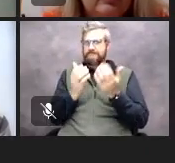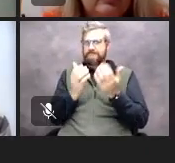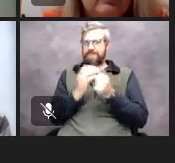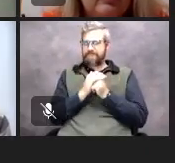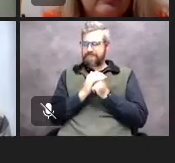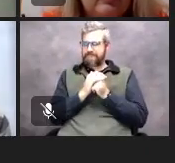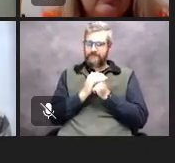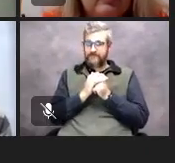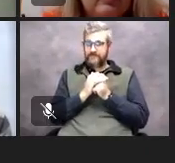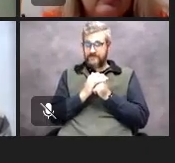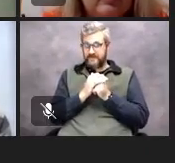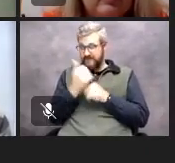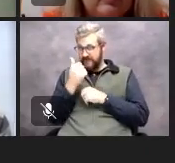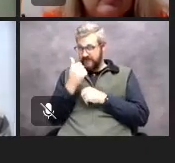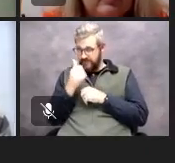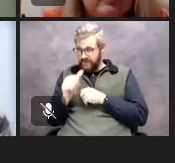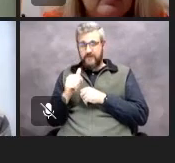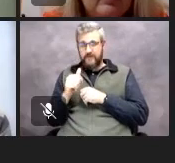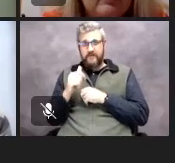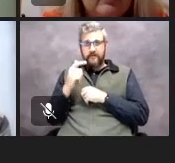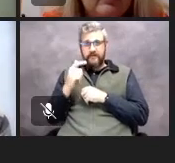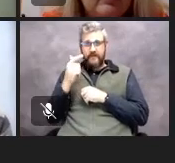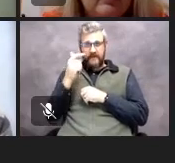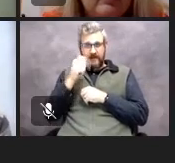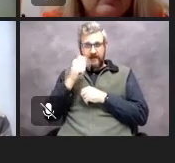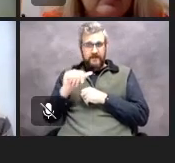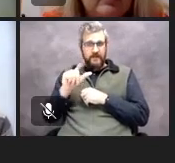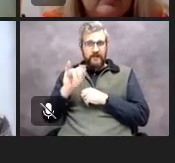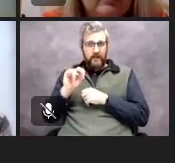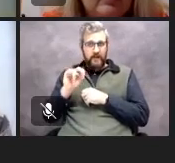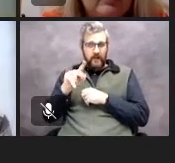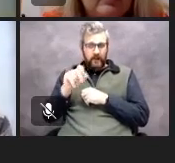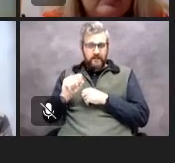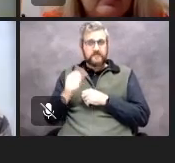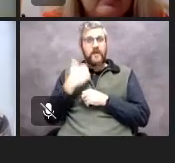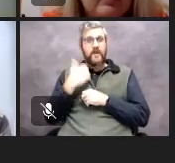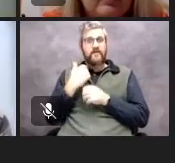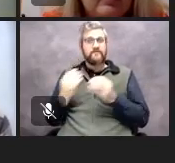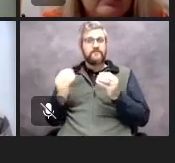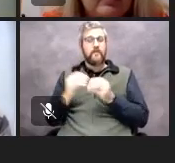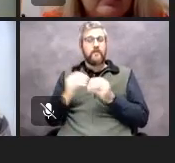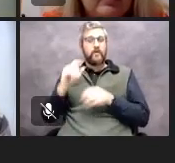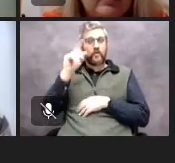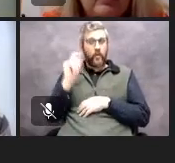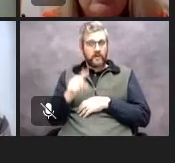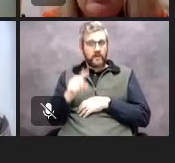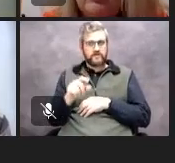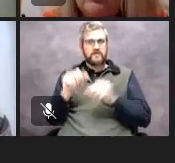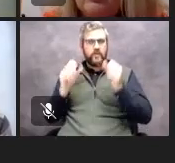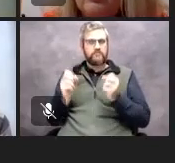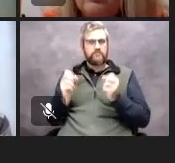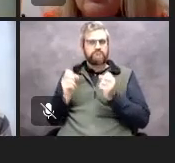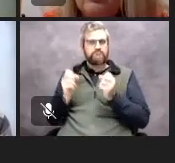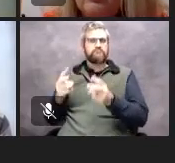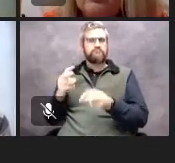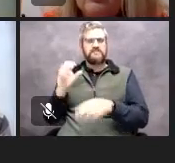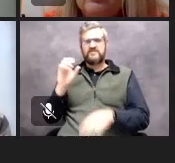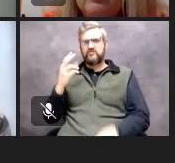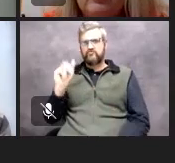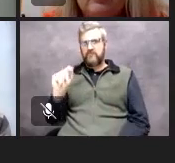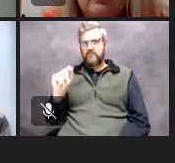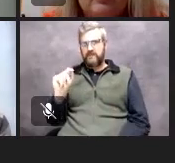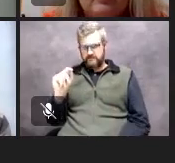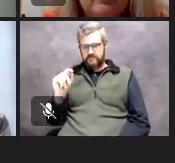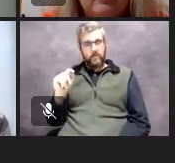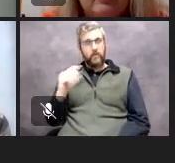if there are any kind of links, or if people have additional questions, you could put those in the chat, or you could